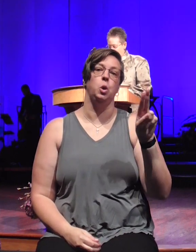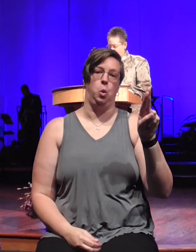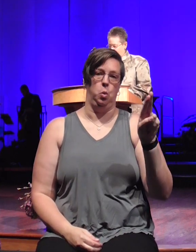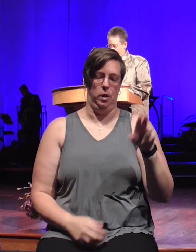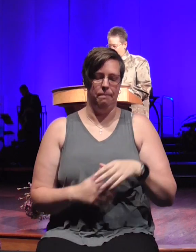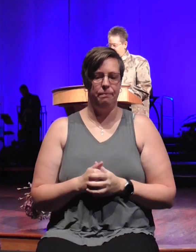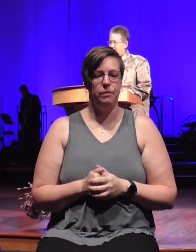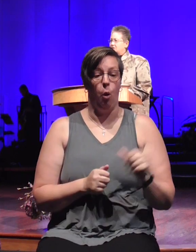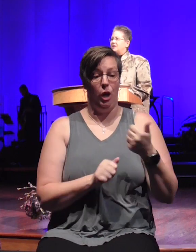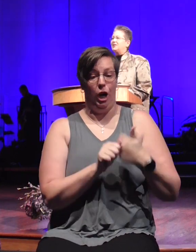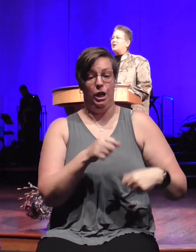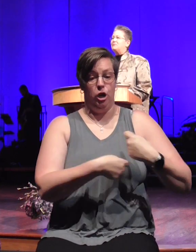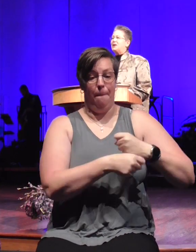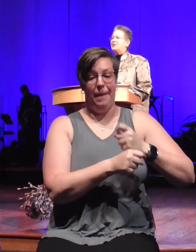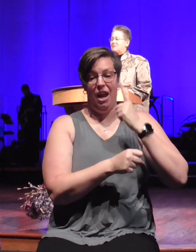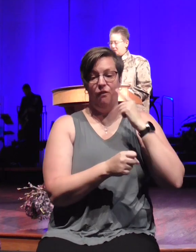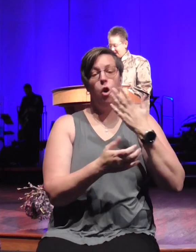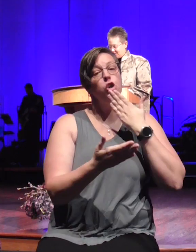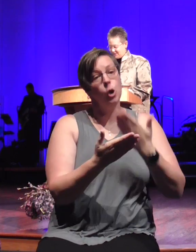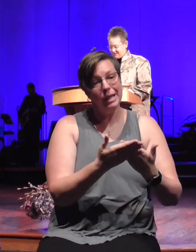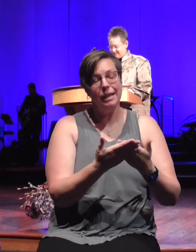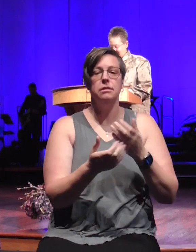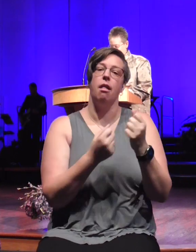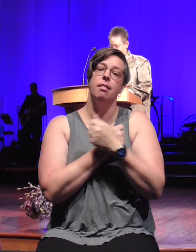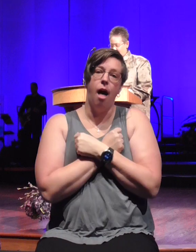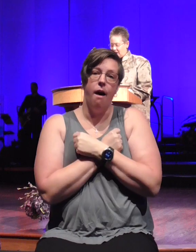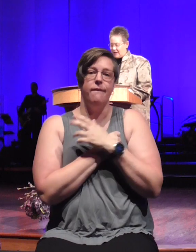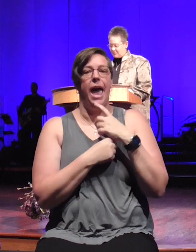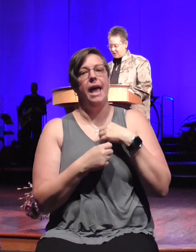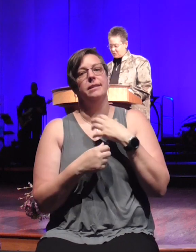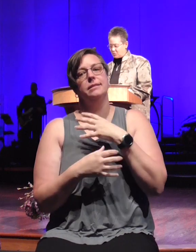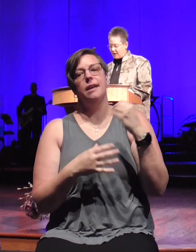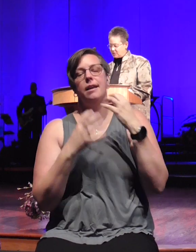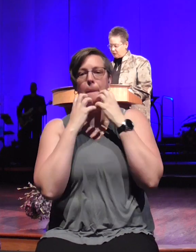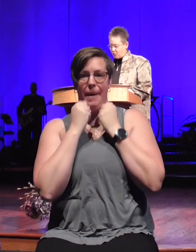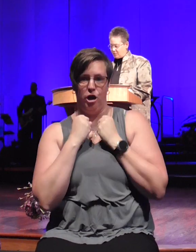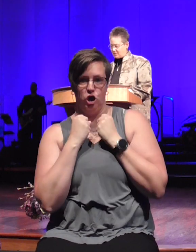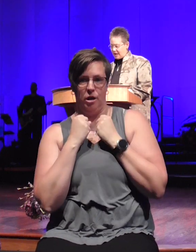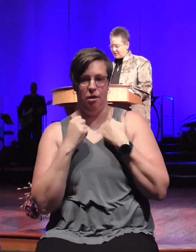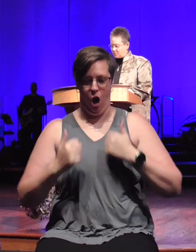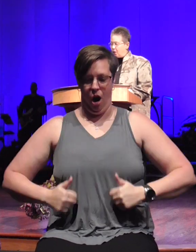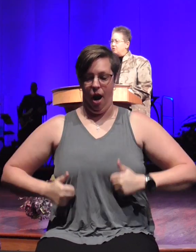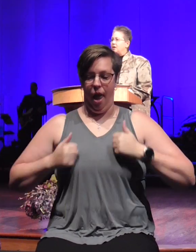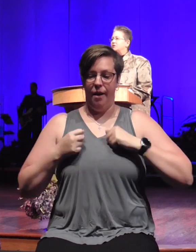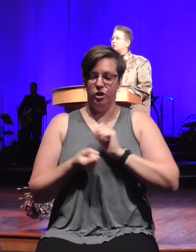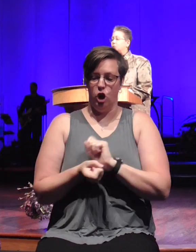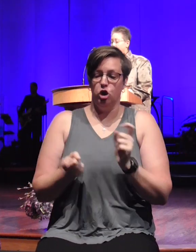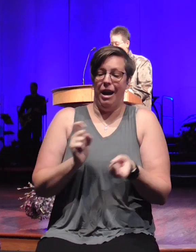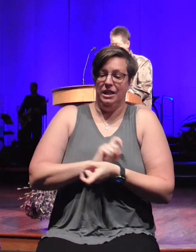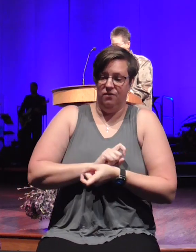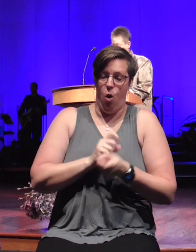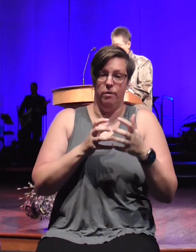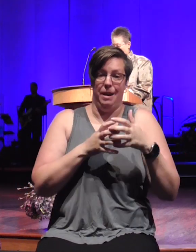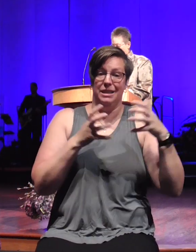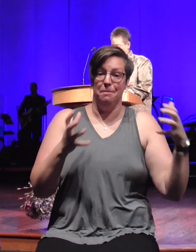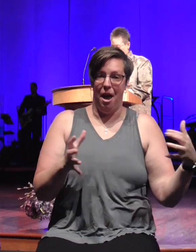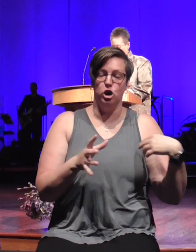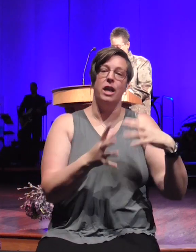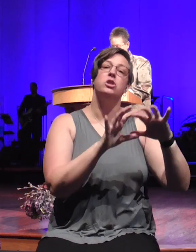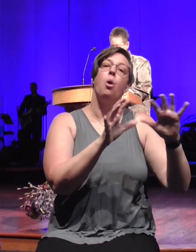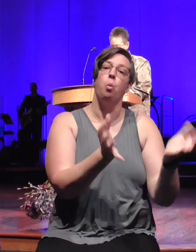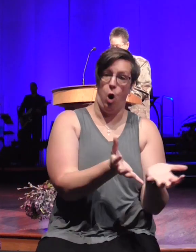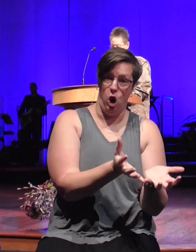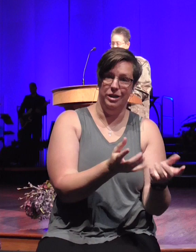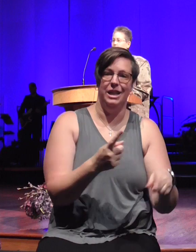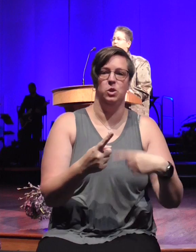each made for goodness, love, and compassion. Our lives are transformed as much as the world is